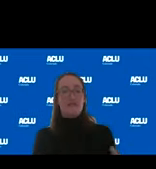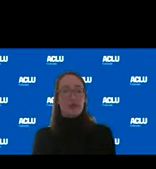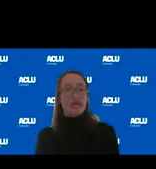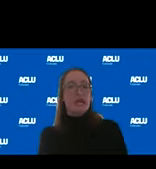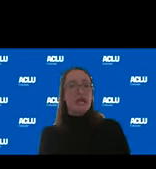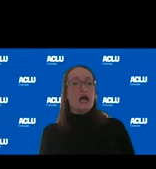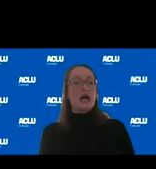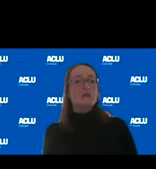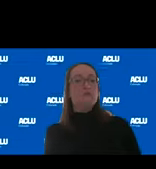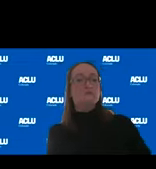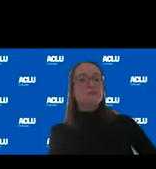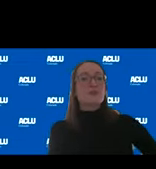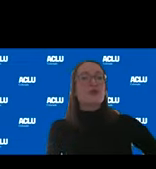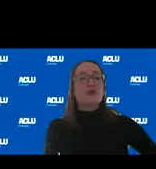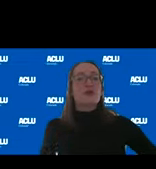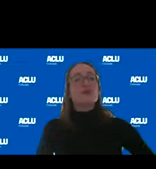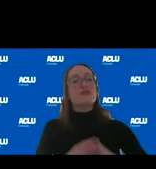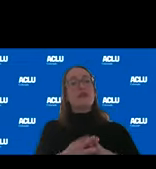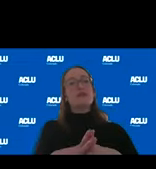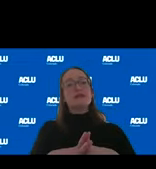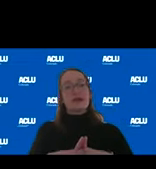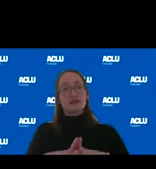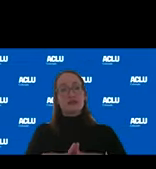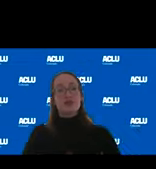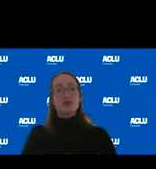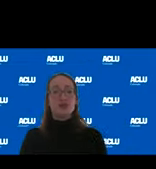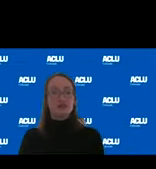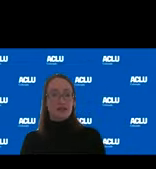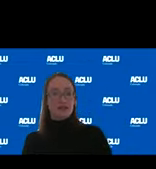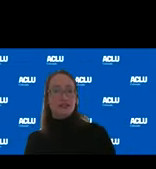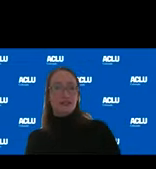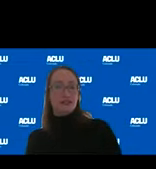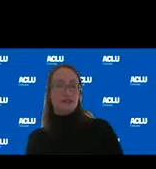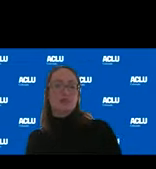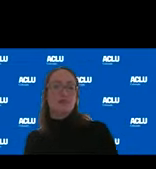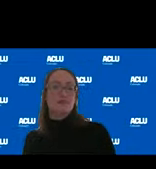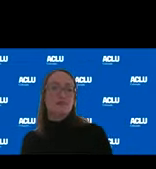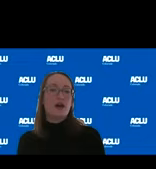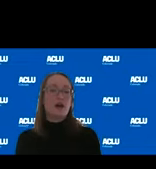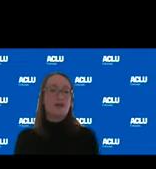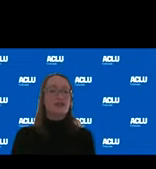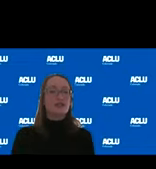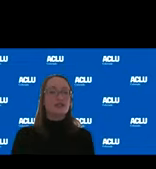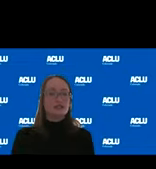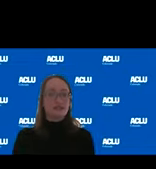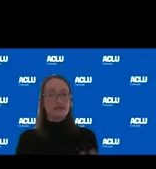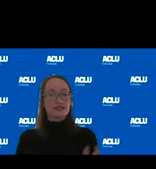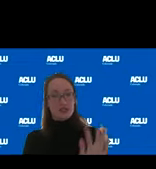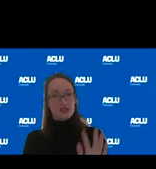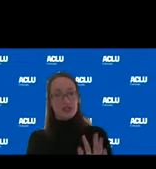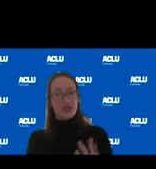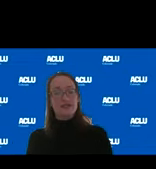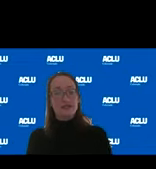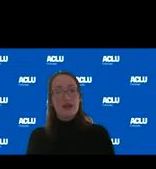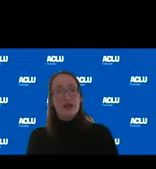of money. The fourth one is $4 million to the U.S. Election Assistance Commission. The Election Assistance